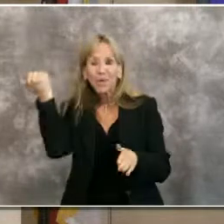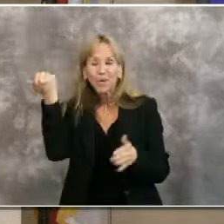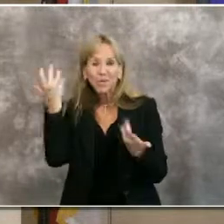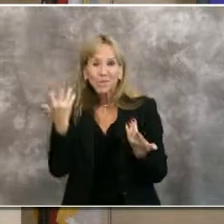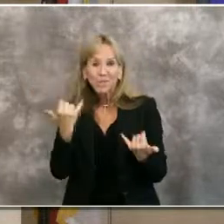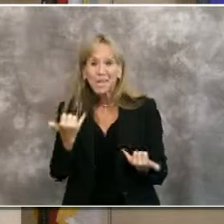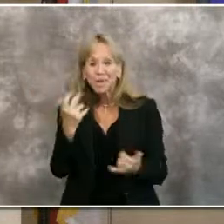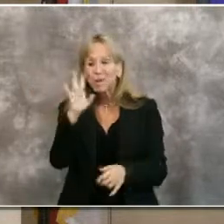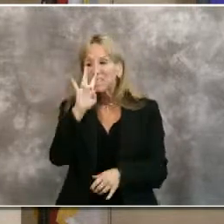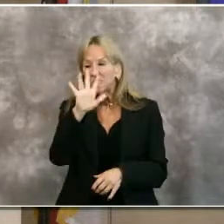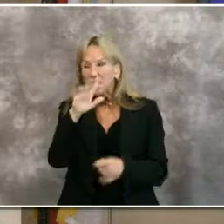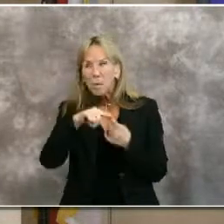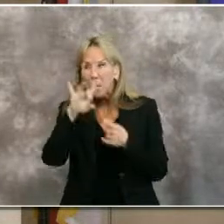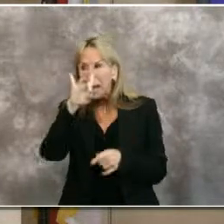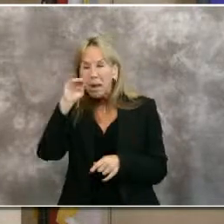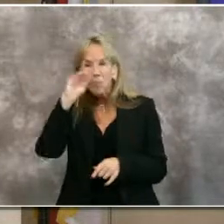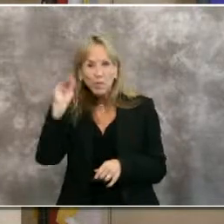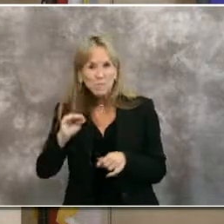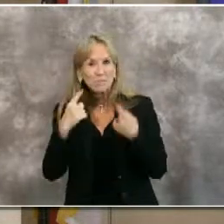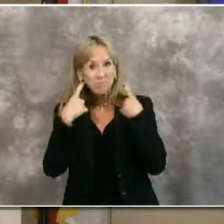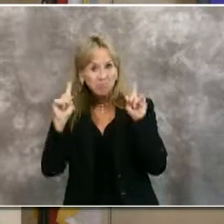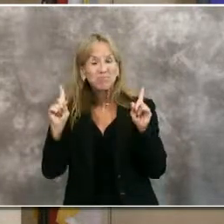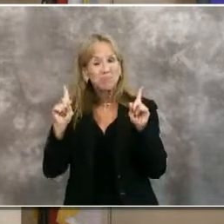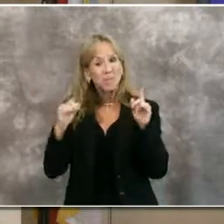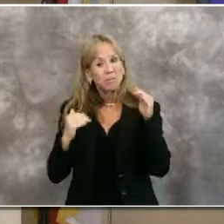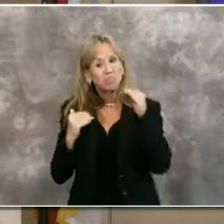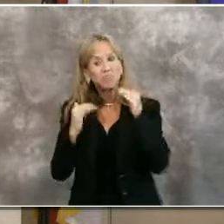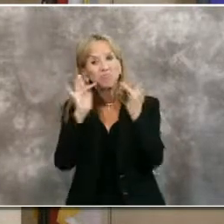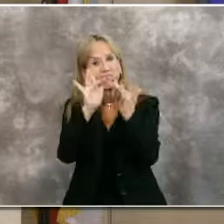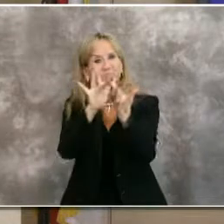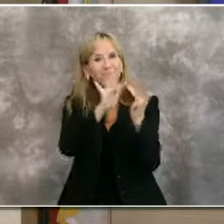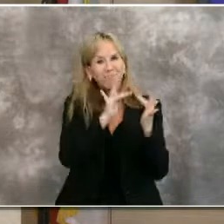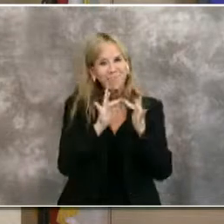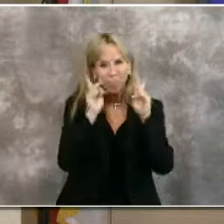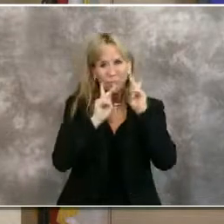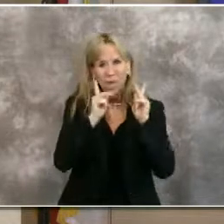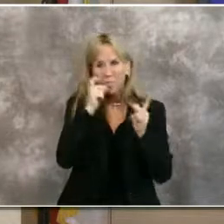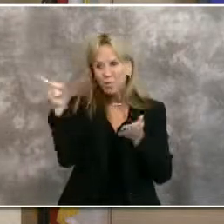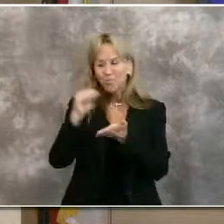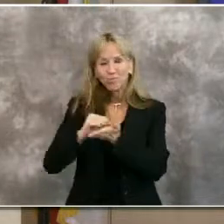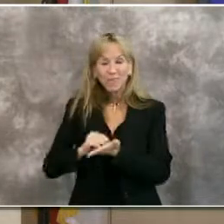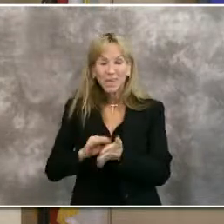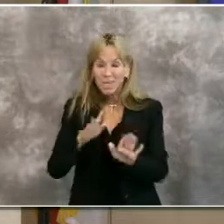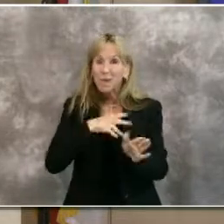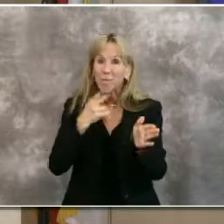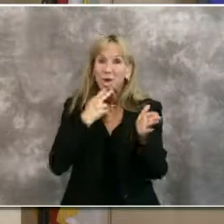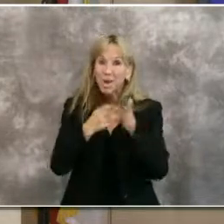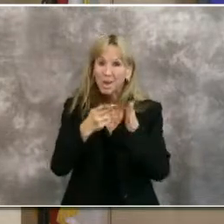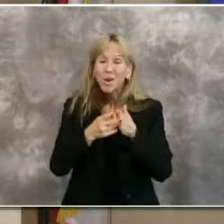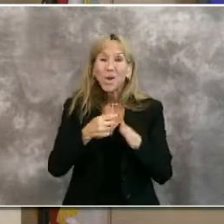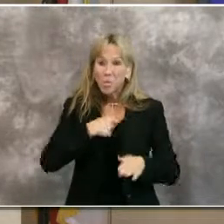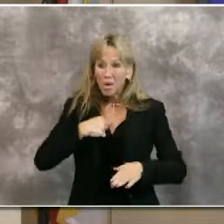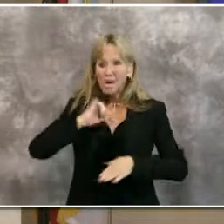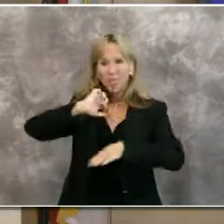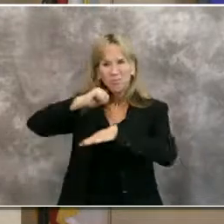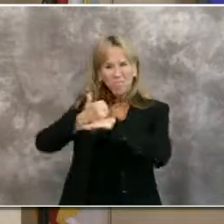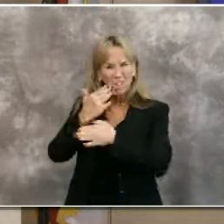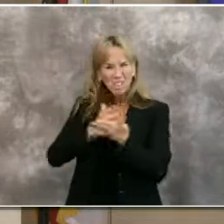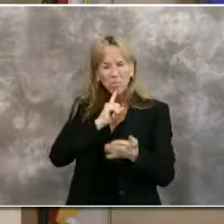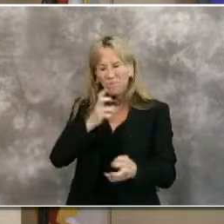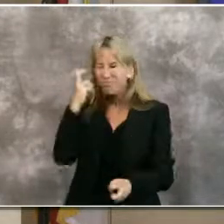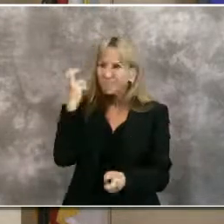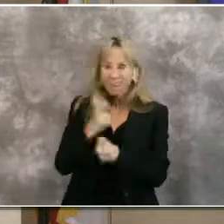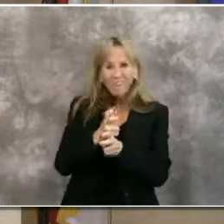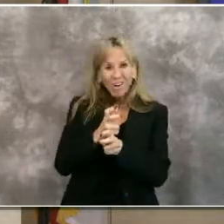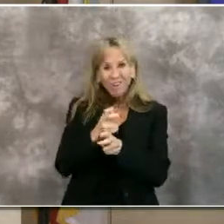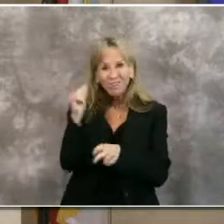75-80% success in reaching individuals. I'll be honest, we've set some pretty tough standards on ourselves to